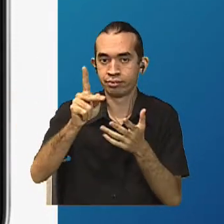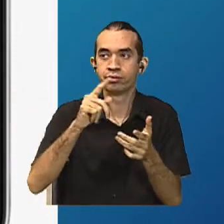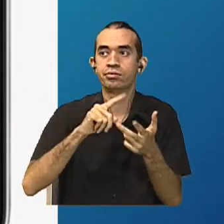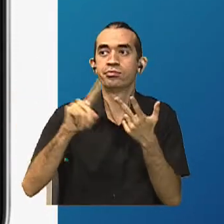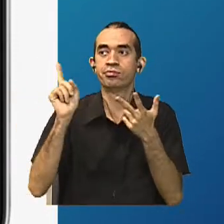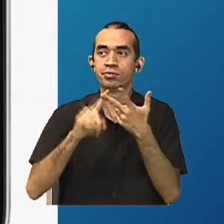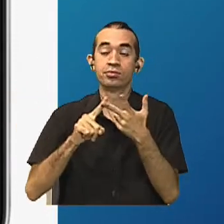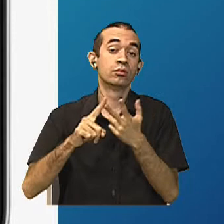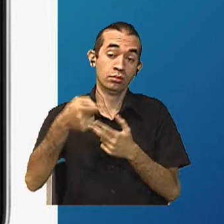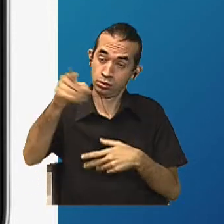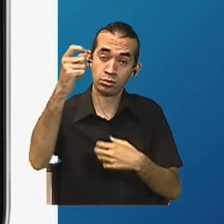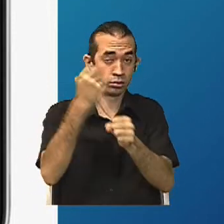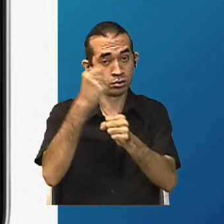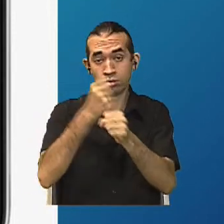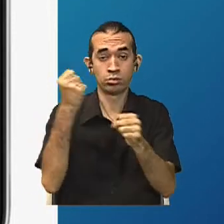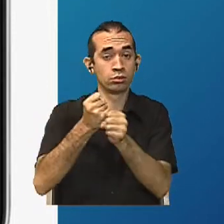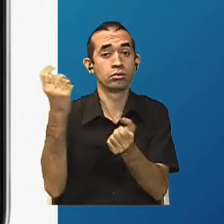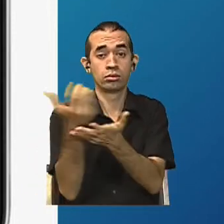earn money.